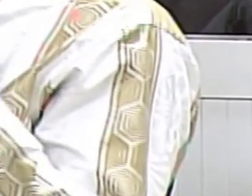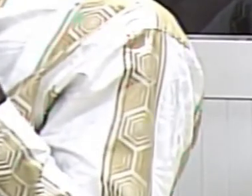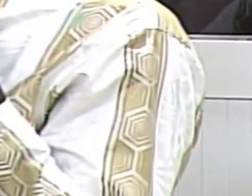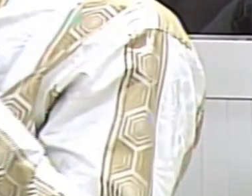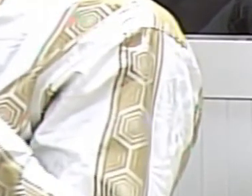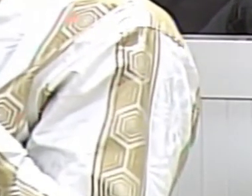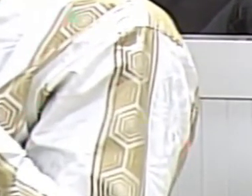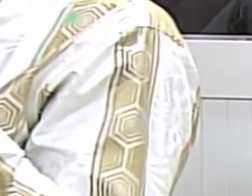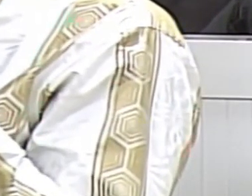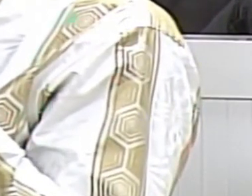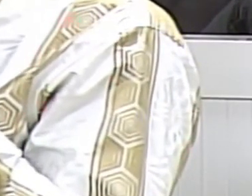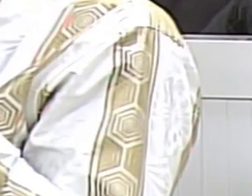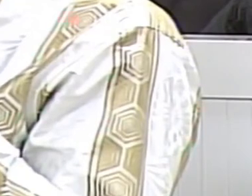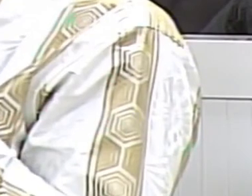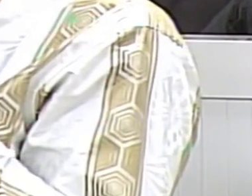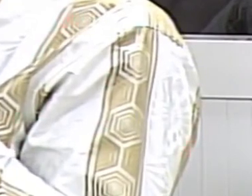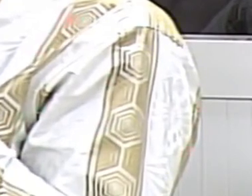Yes.